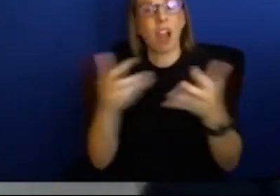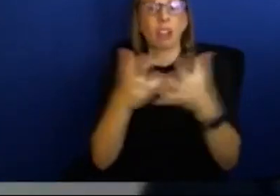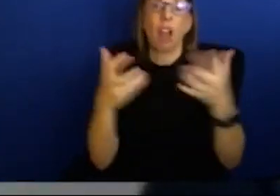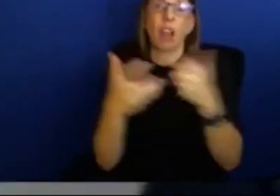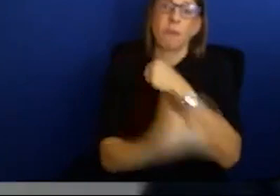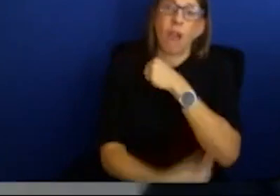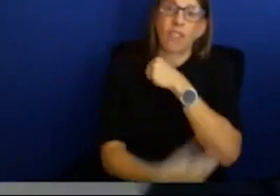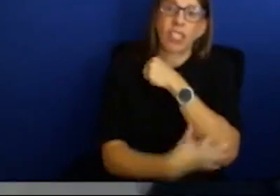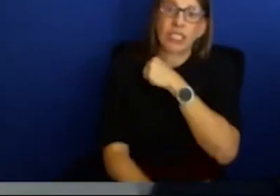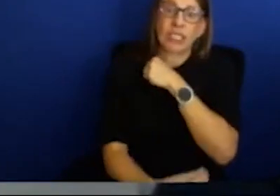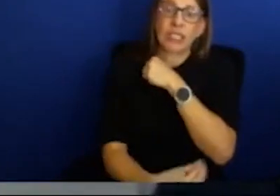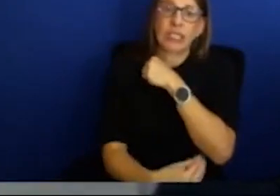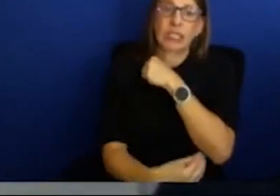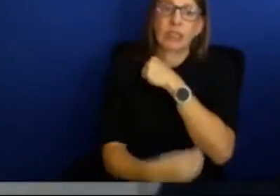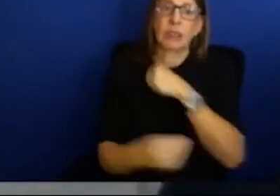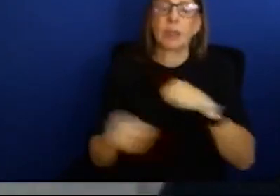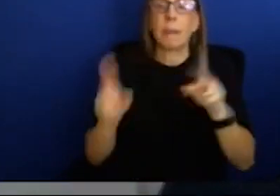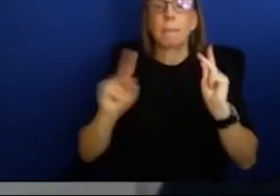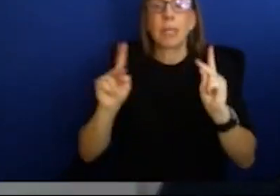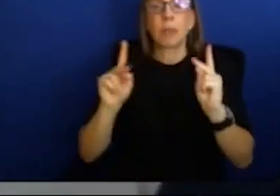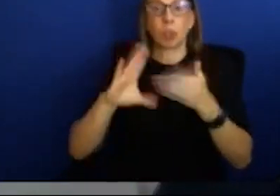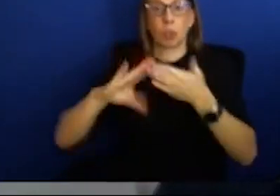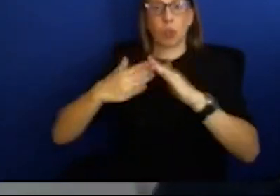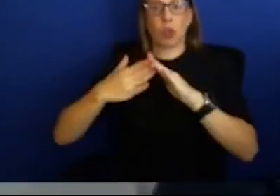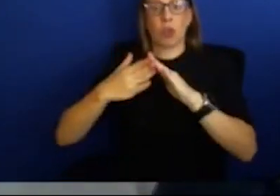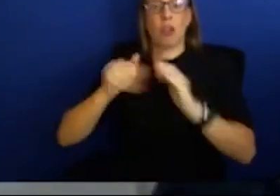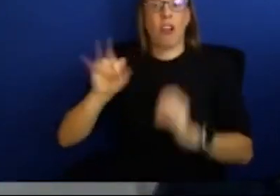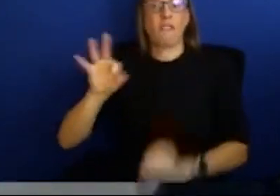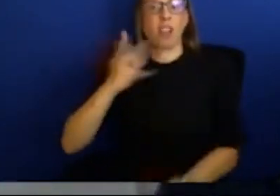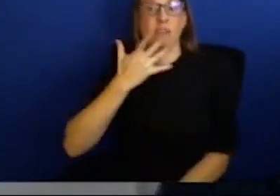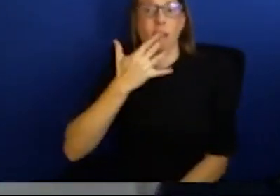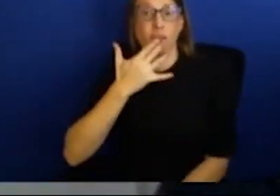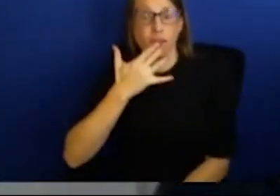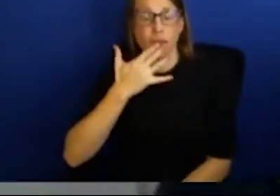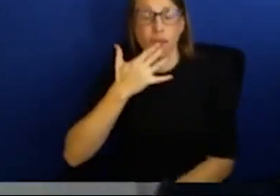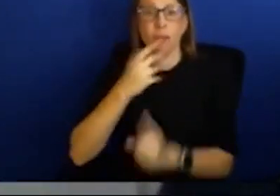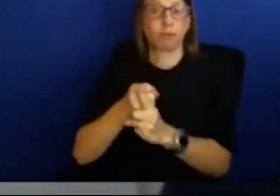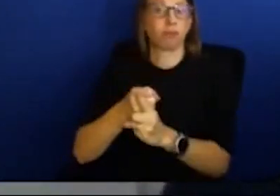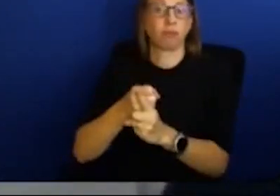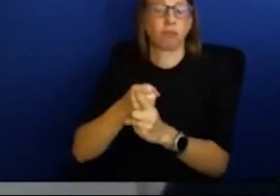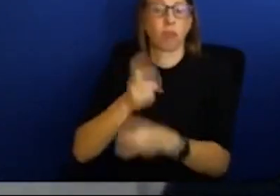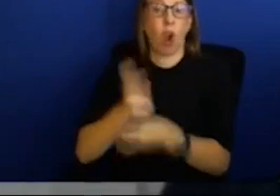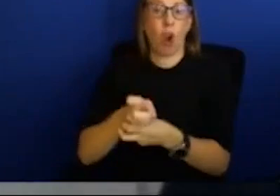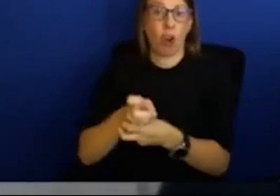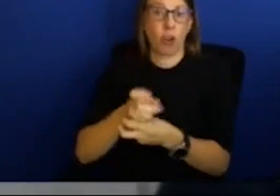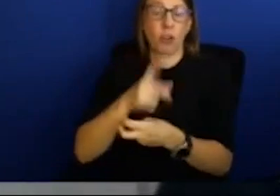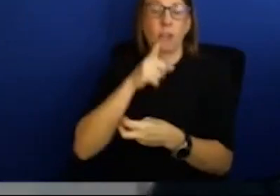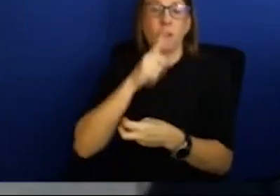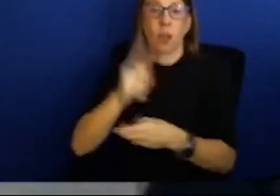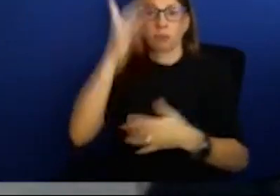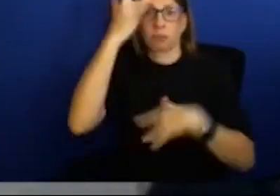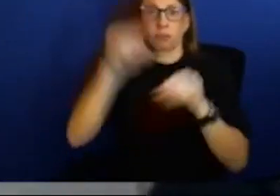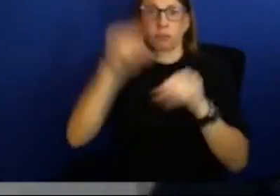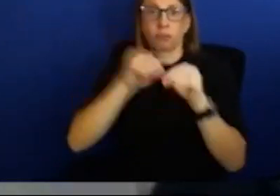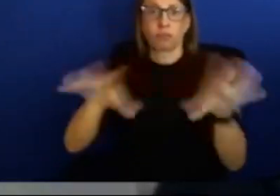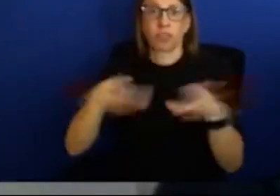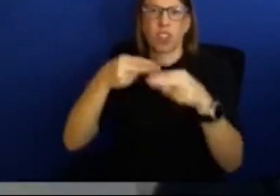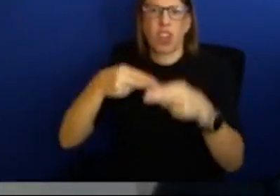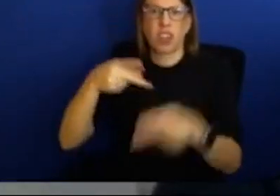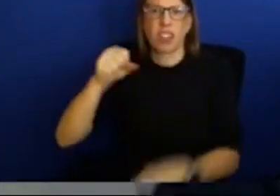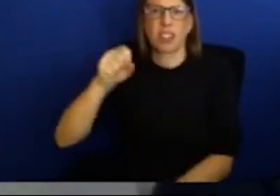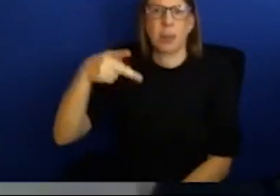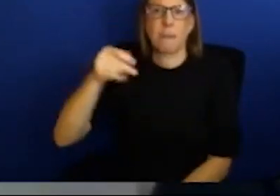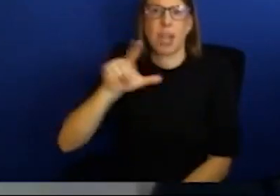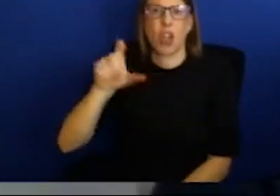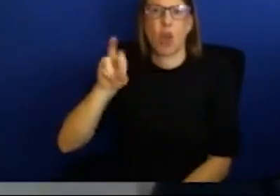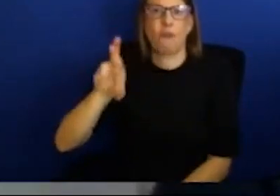and communities of color have been hit especially hard in Hospital Region E. So there is a bit of a spillover effect that we're keeping an